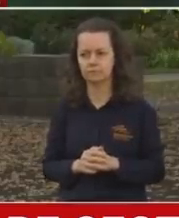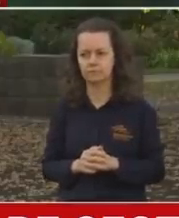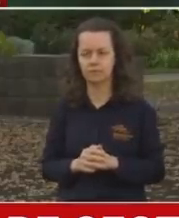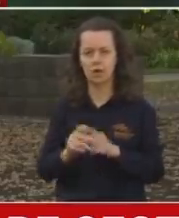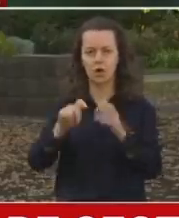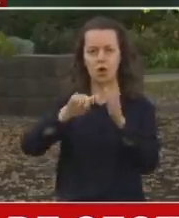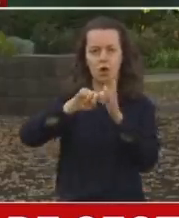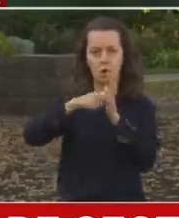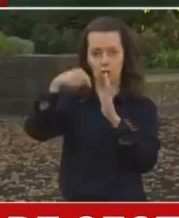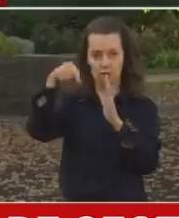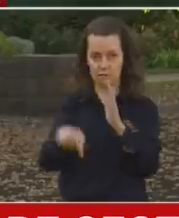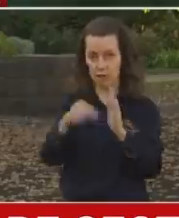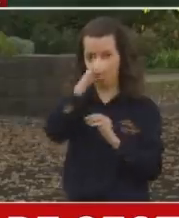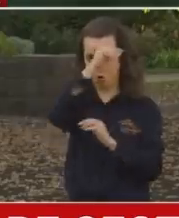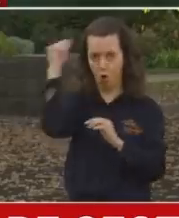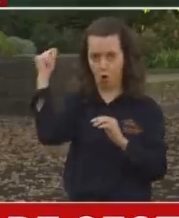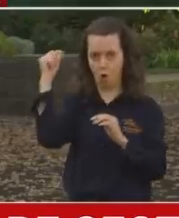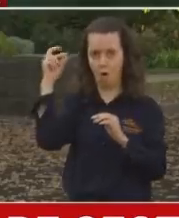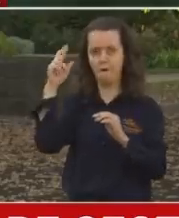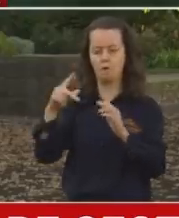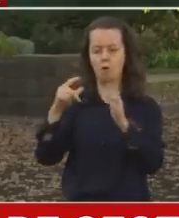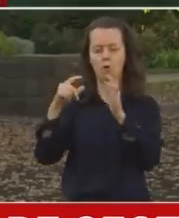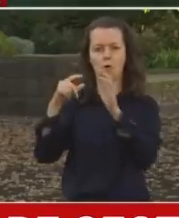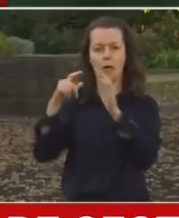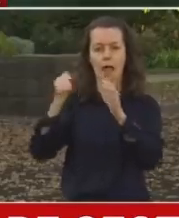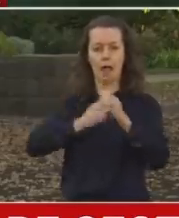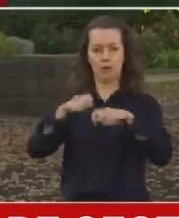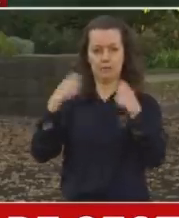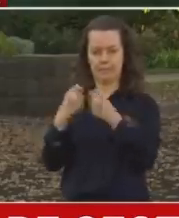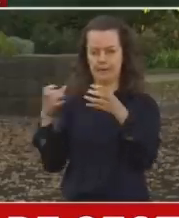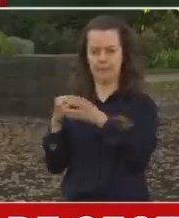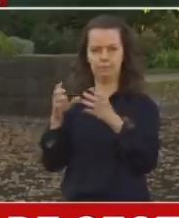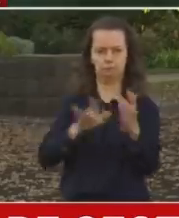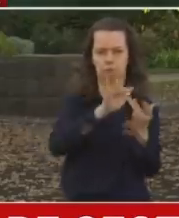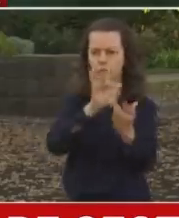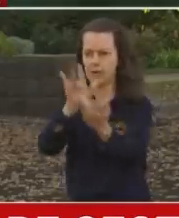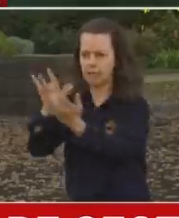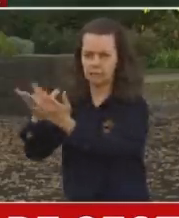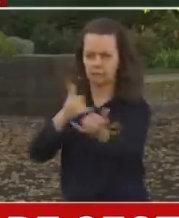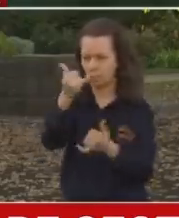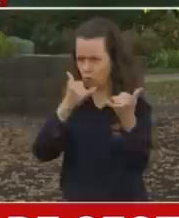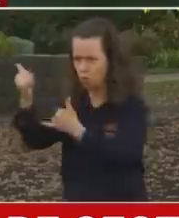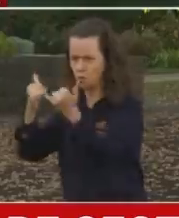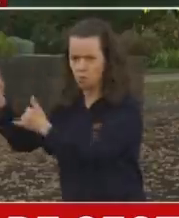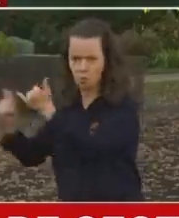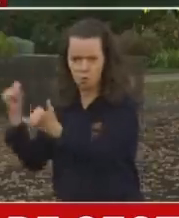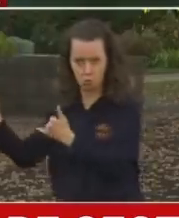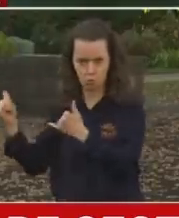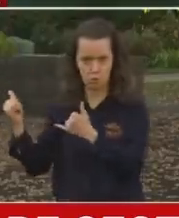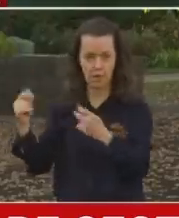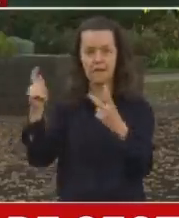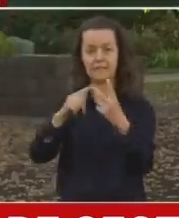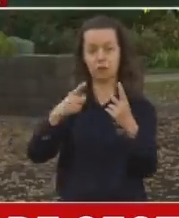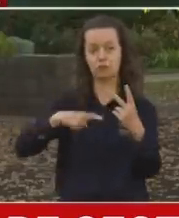to come down. And as Professor Sutton outlined before he had to leave, is that we are running neck and neck with this thing right